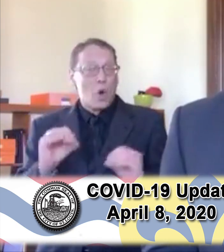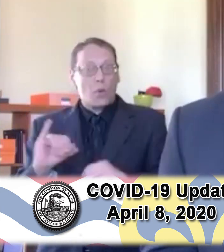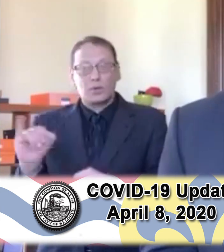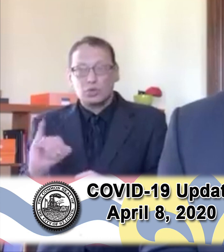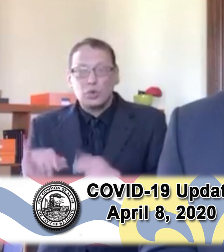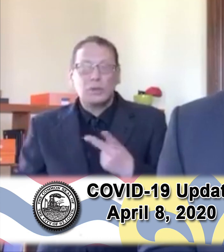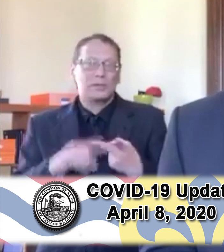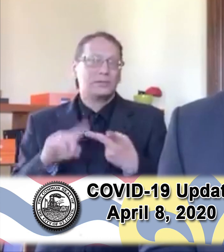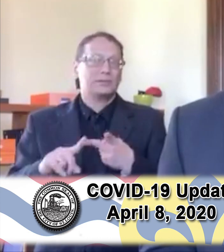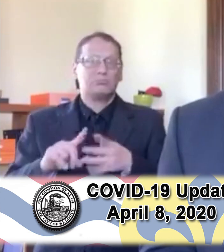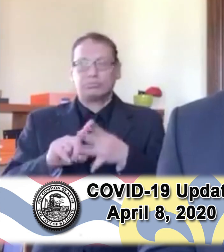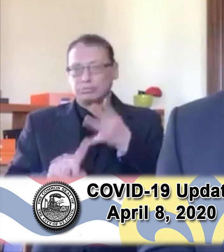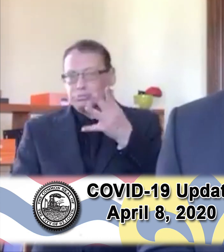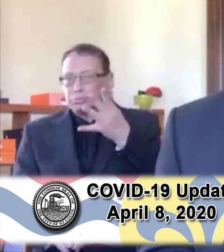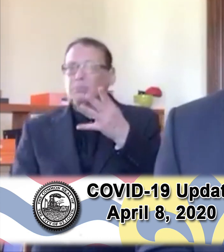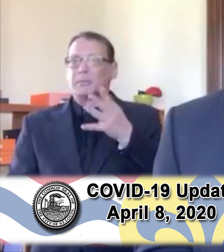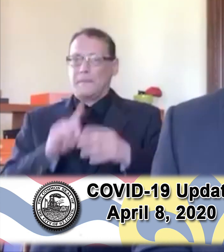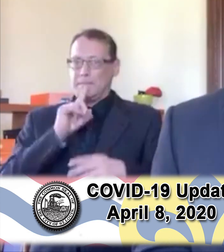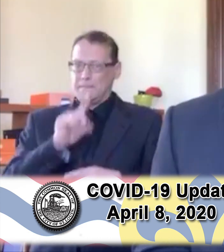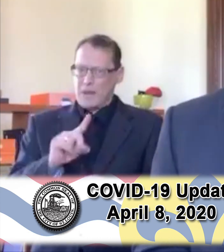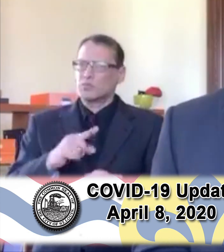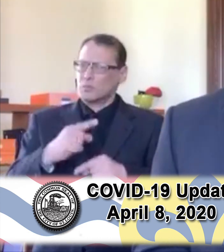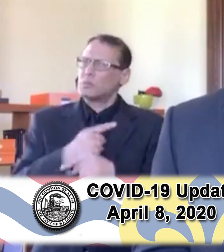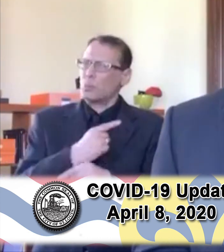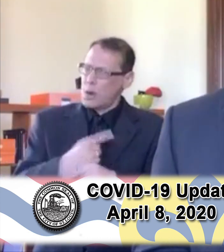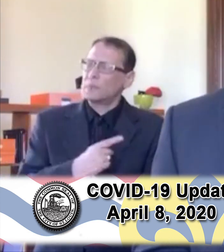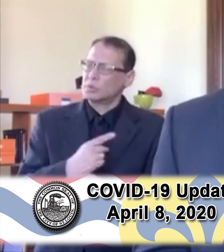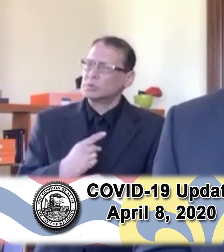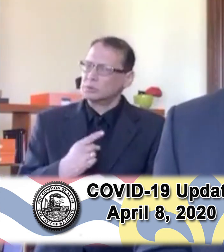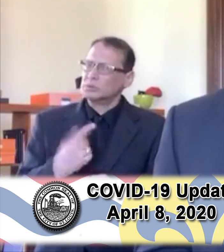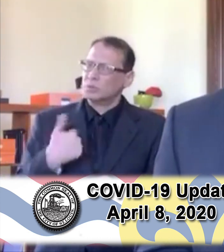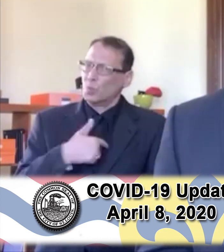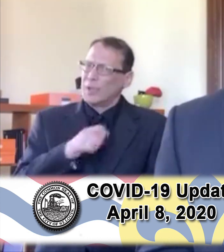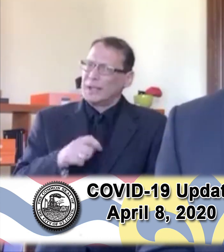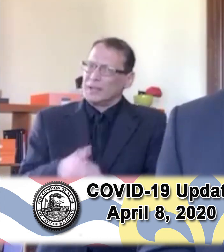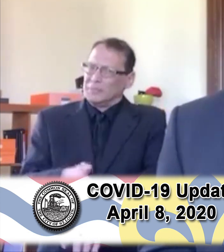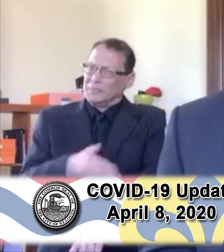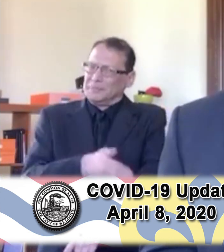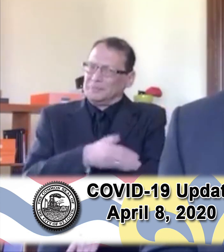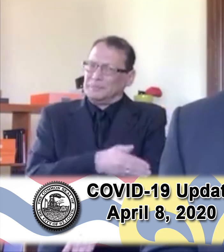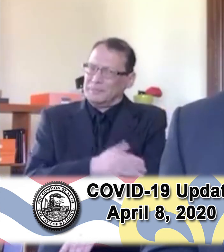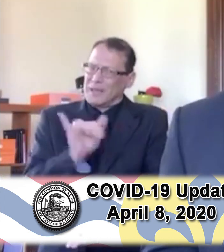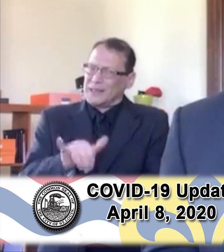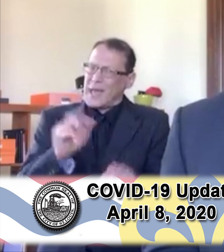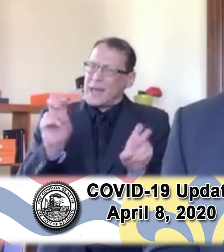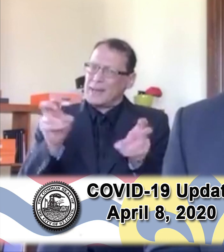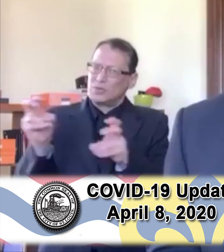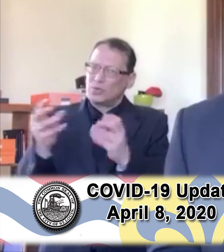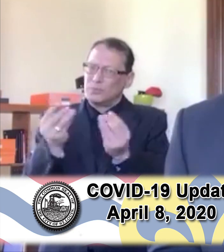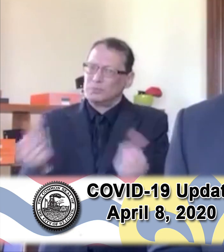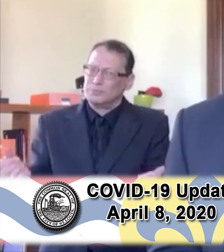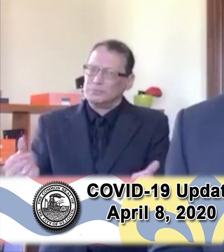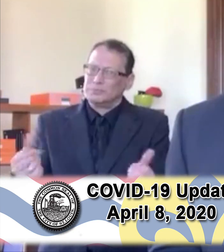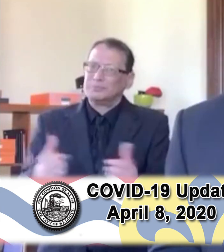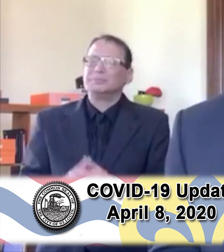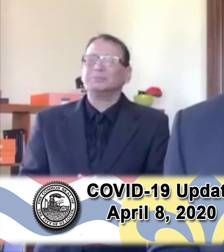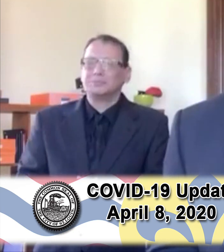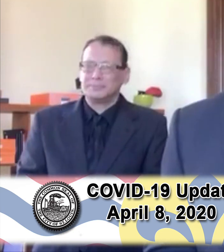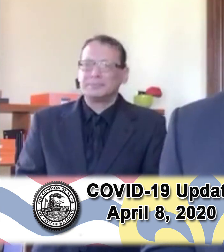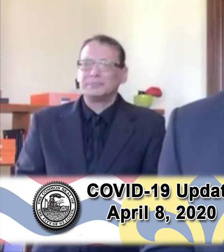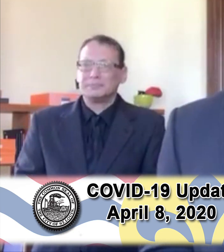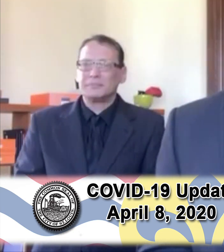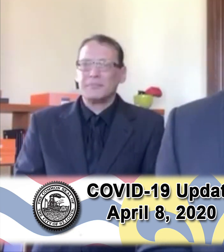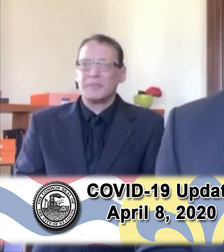proper resources, then we're not doing a good job. And so the priority for the health department is to implement an equitable